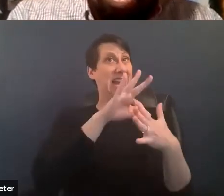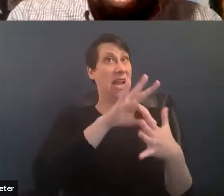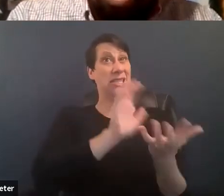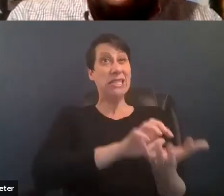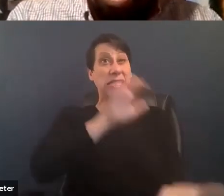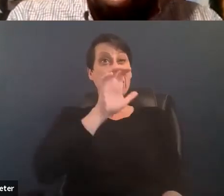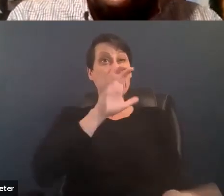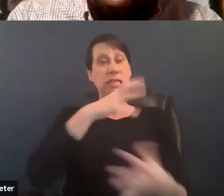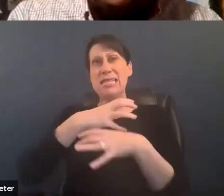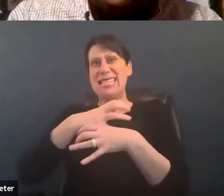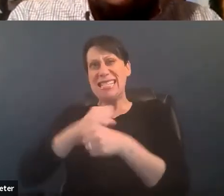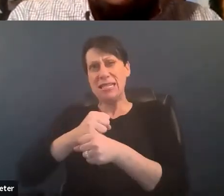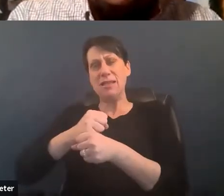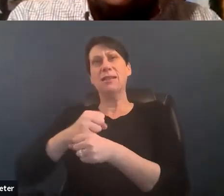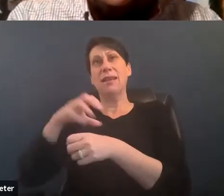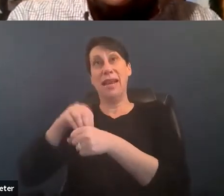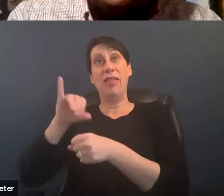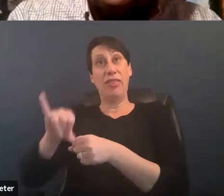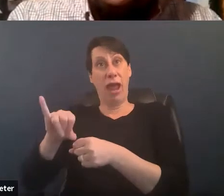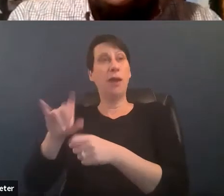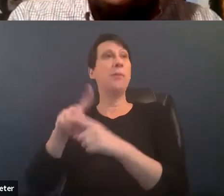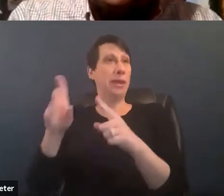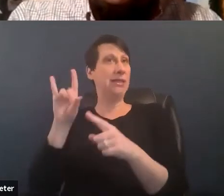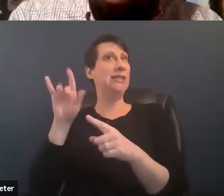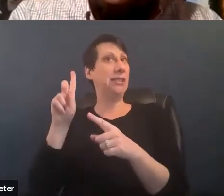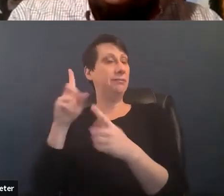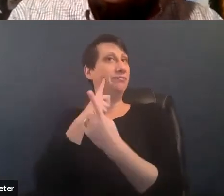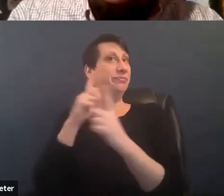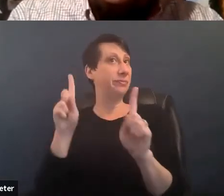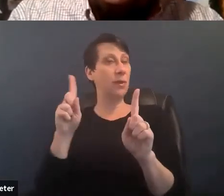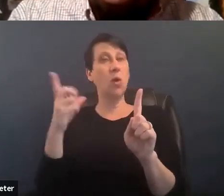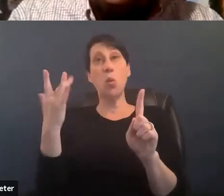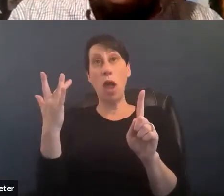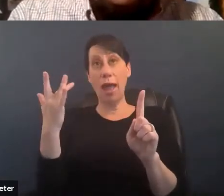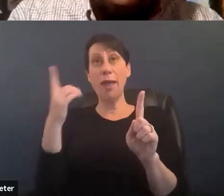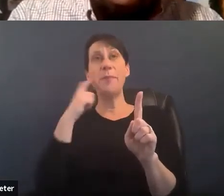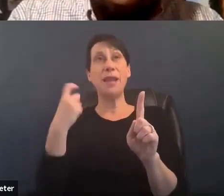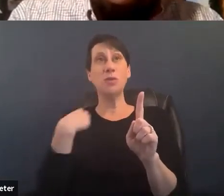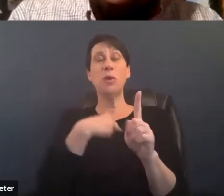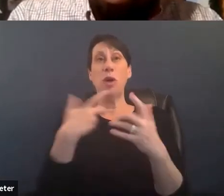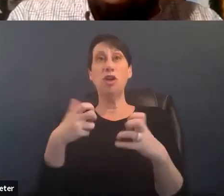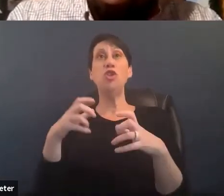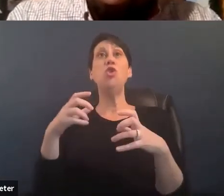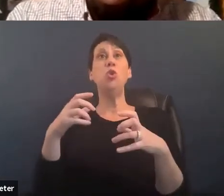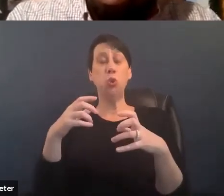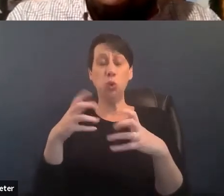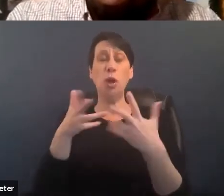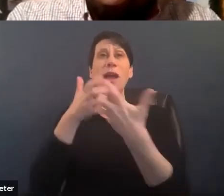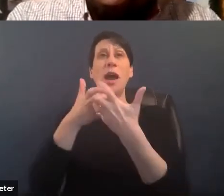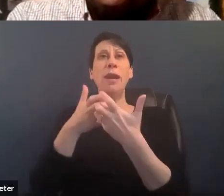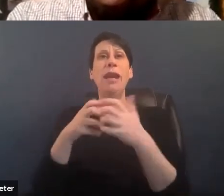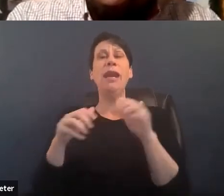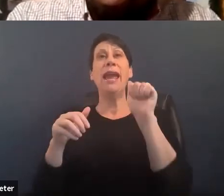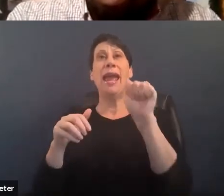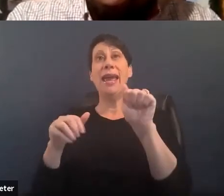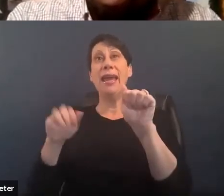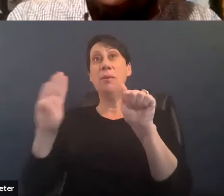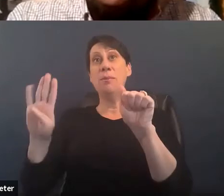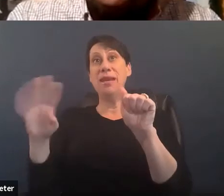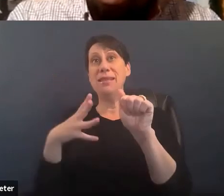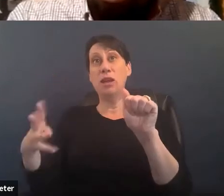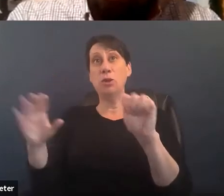sessions. However, we did this in order to accommodate A/B scheduling for